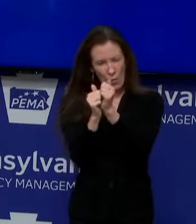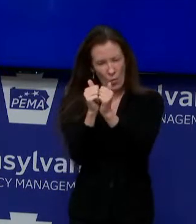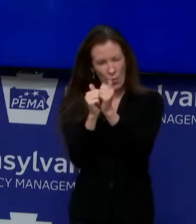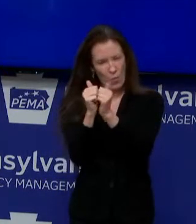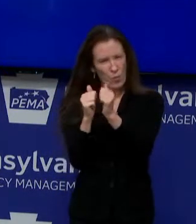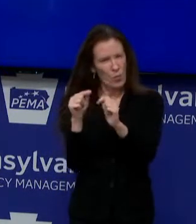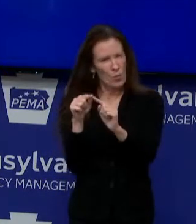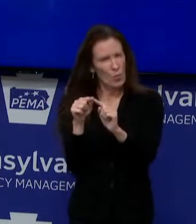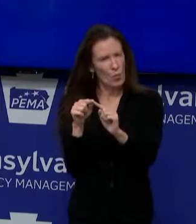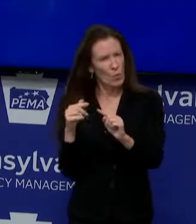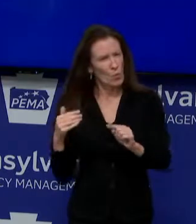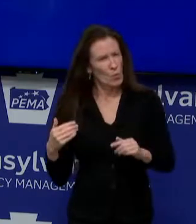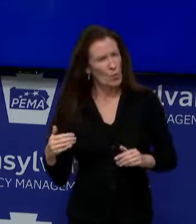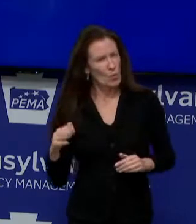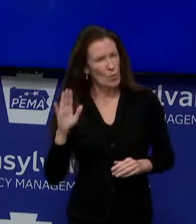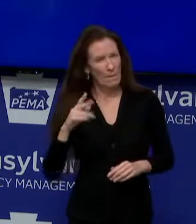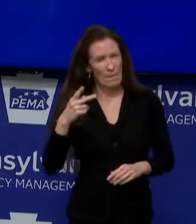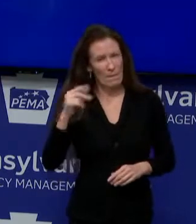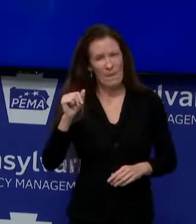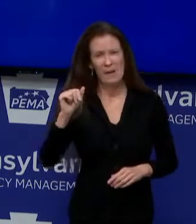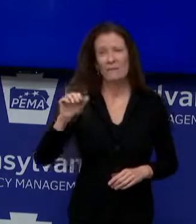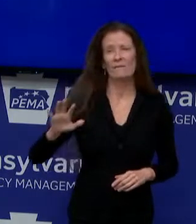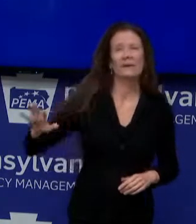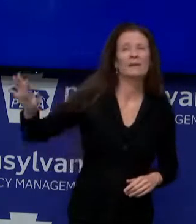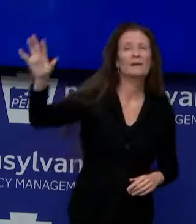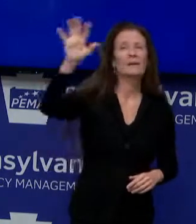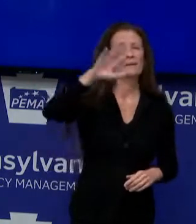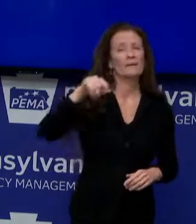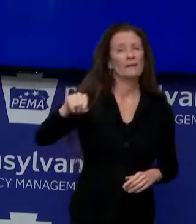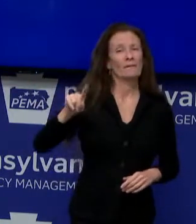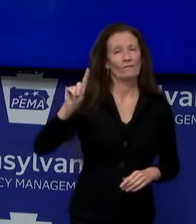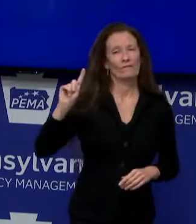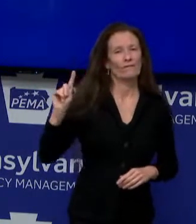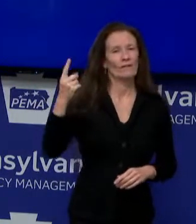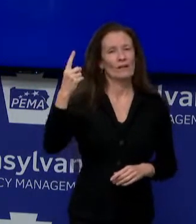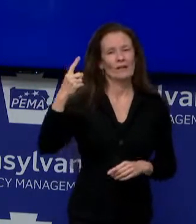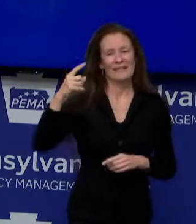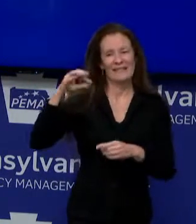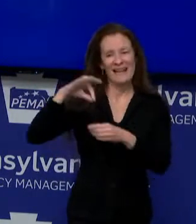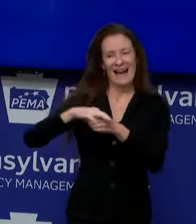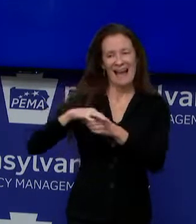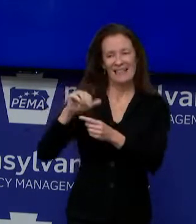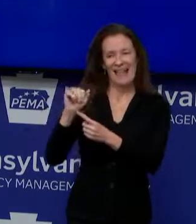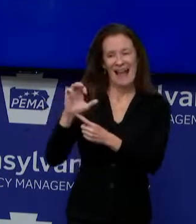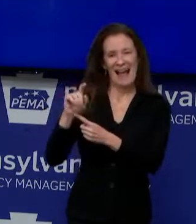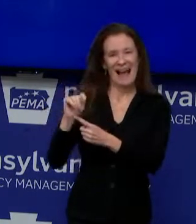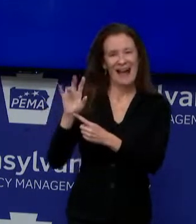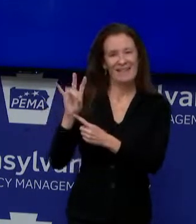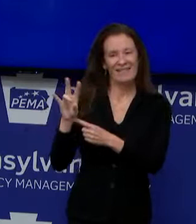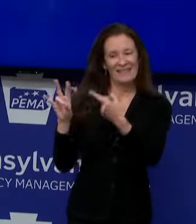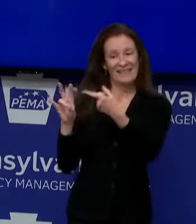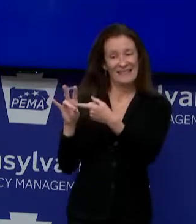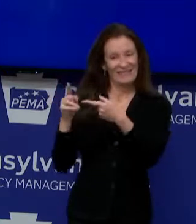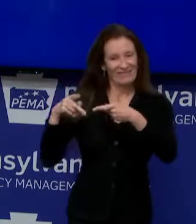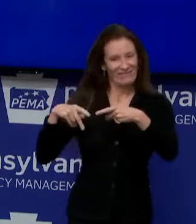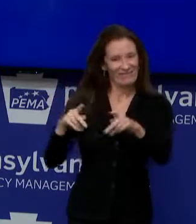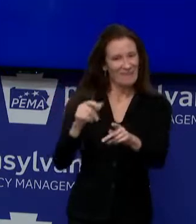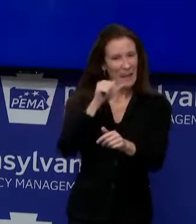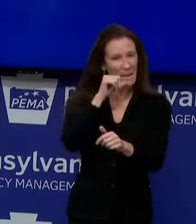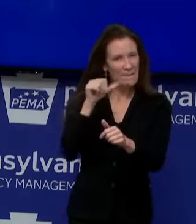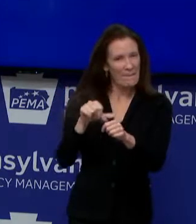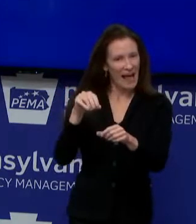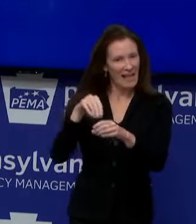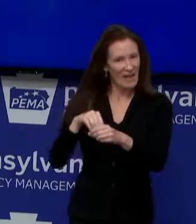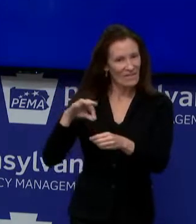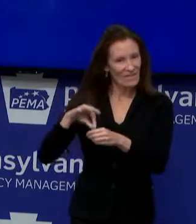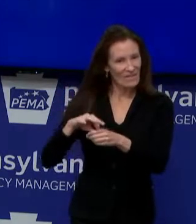that, it was also the first election year where we had Act 77 and mail-in balloting in place. So looking forward, it does seem like some lawmakers